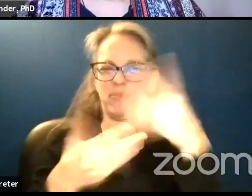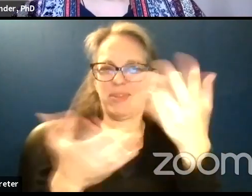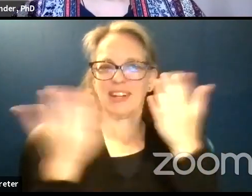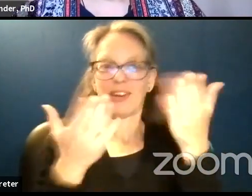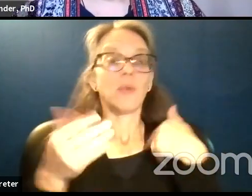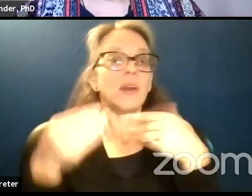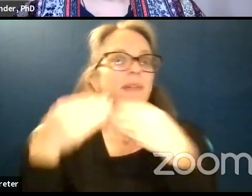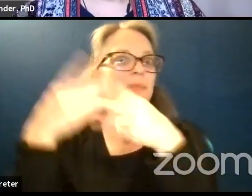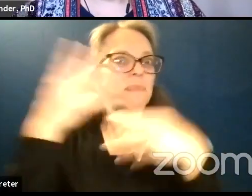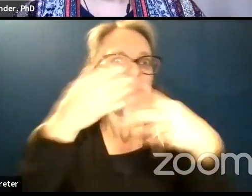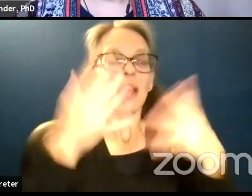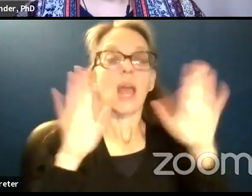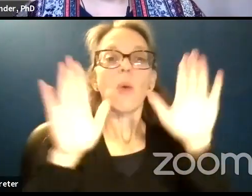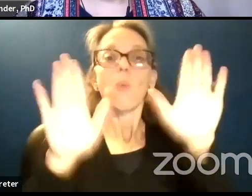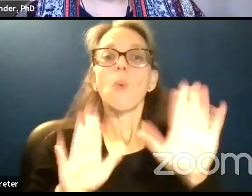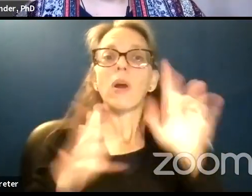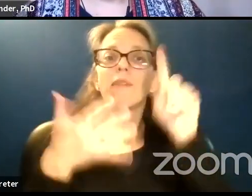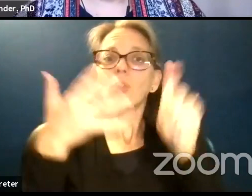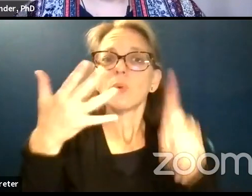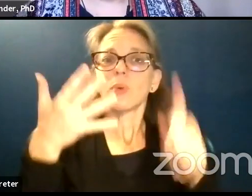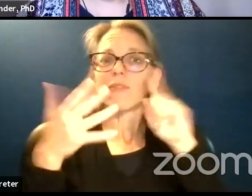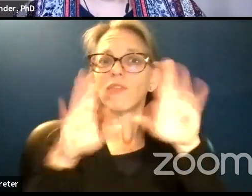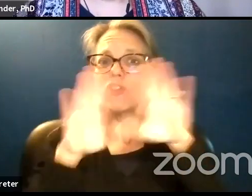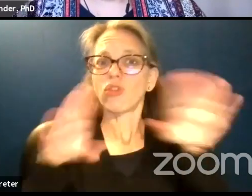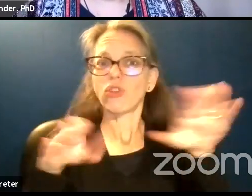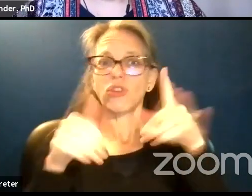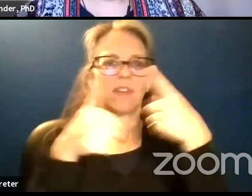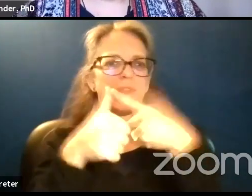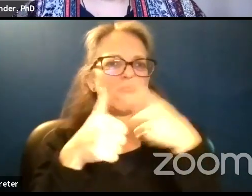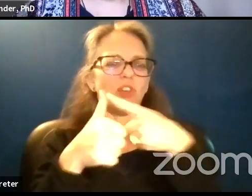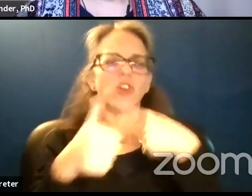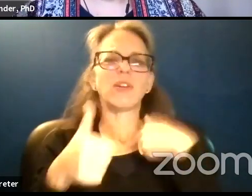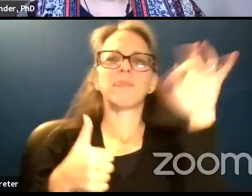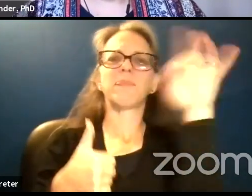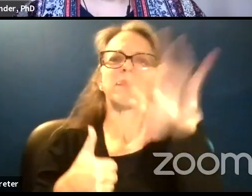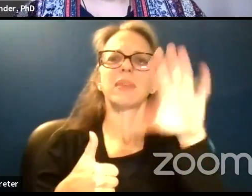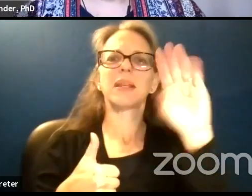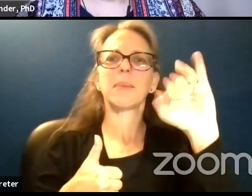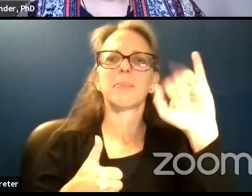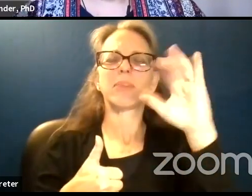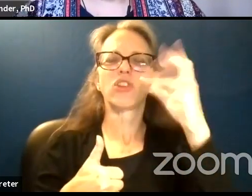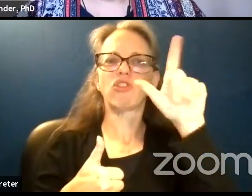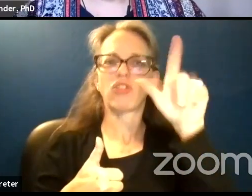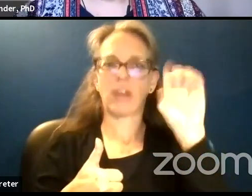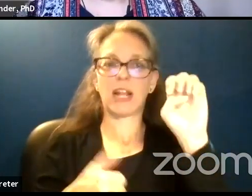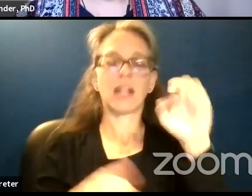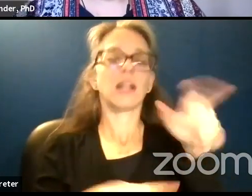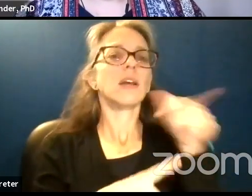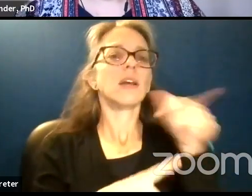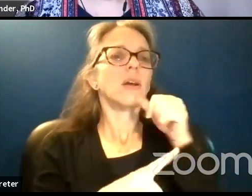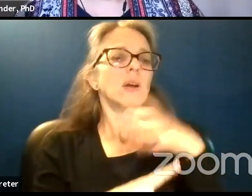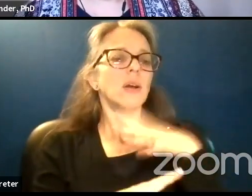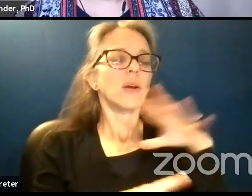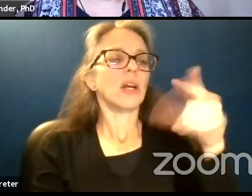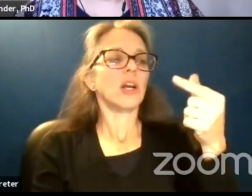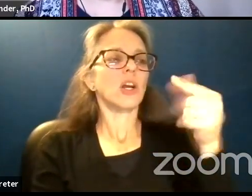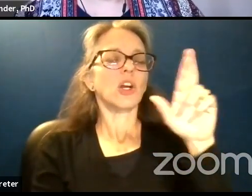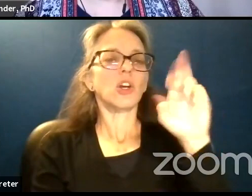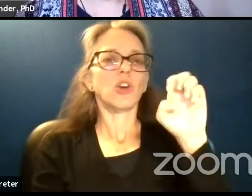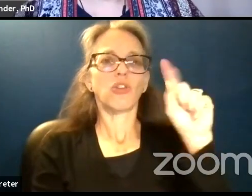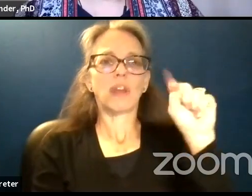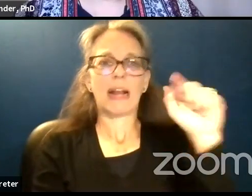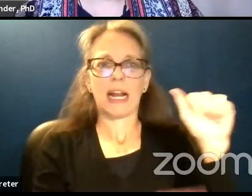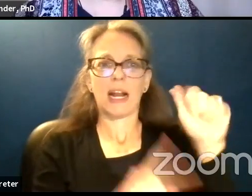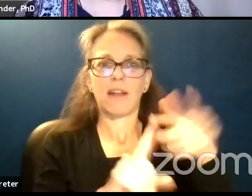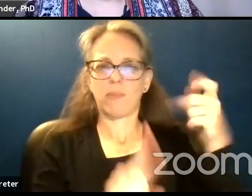of great kids questions here. And the first one I'm going to throw to Michelle. Greta, who's age 5 from Camp Hill, Pennsylvania,